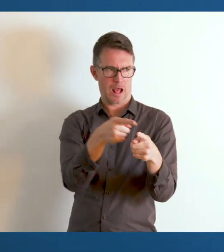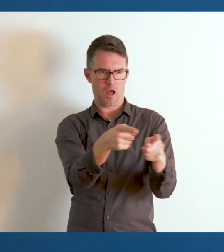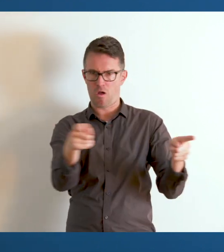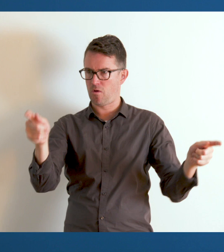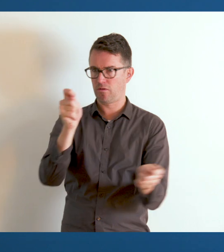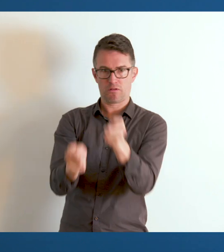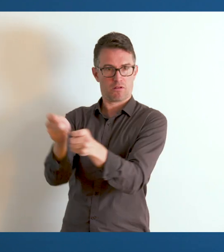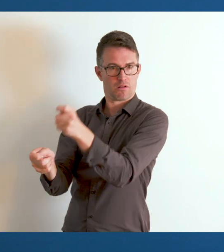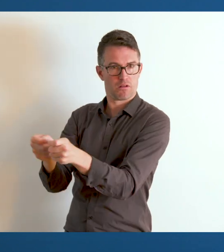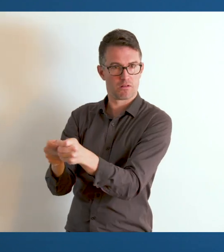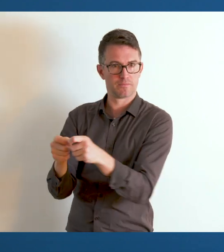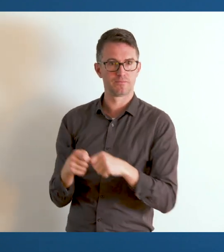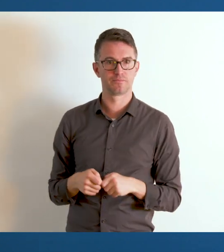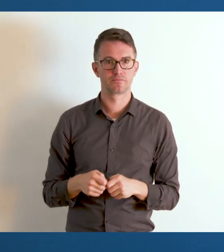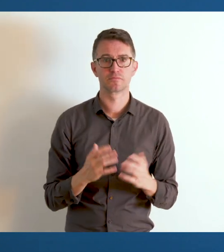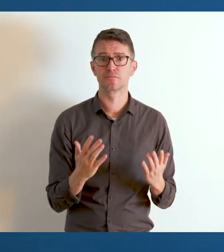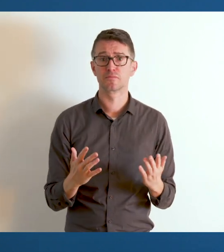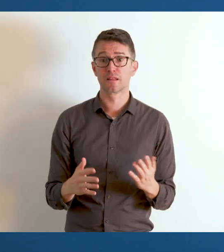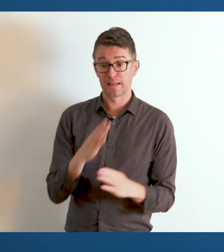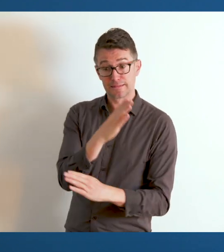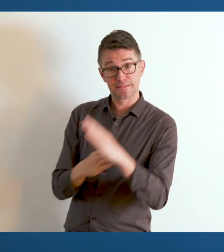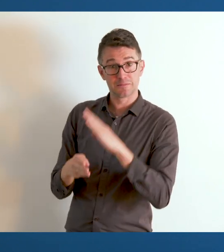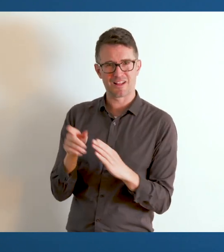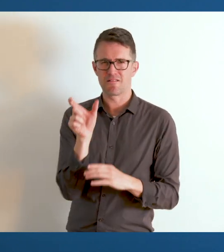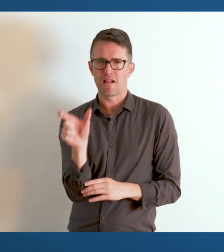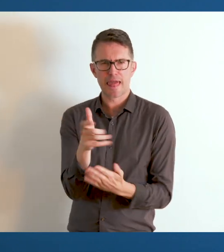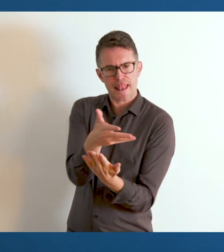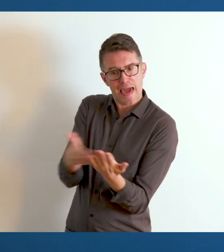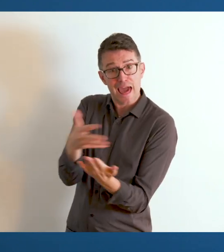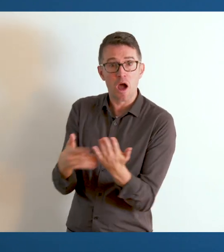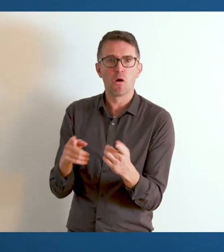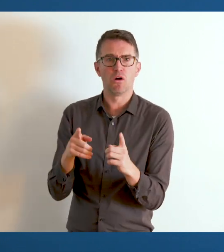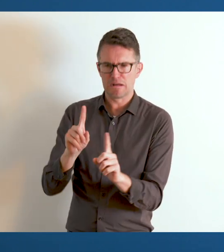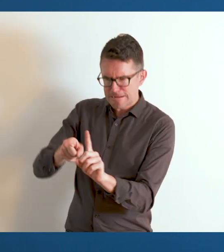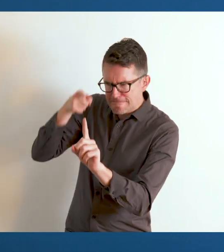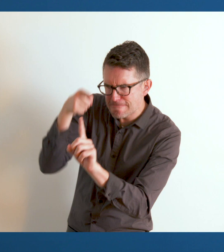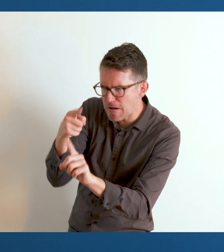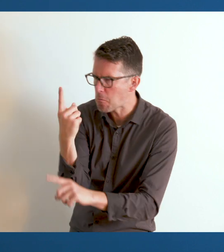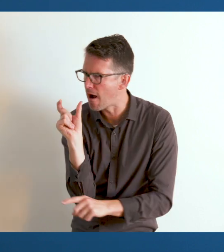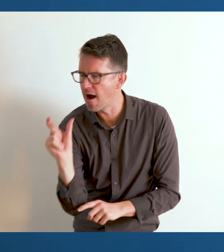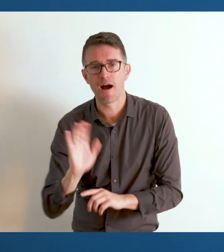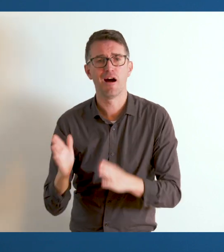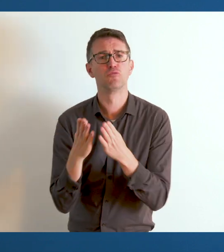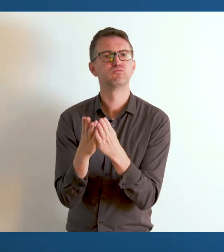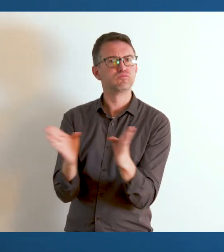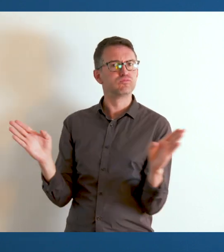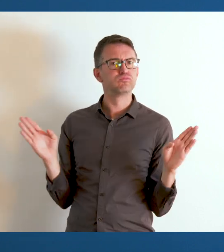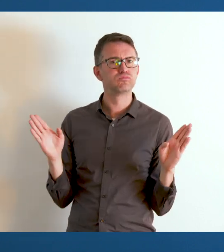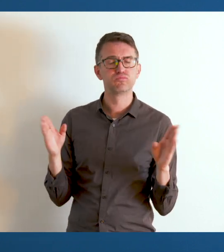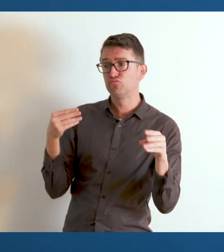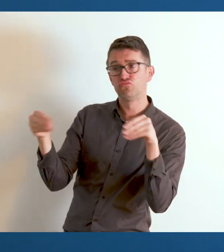The language of disability is not specific. It's very broad. And finally, and perhaps